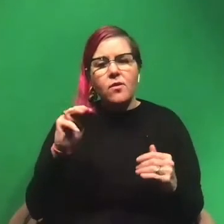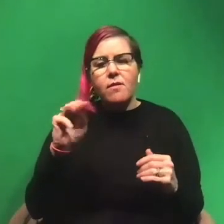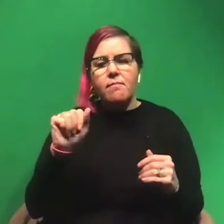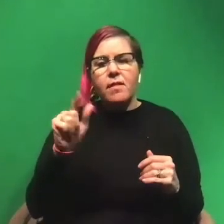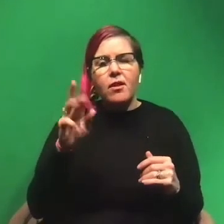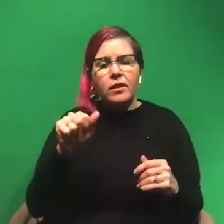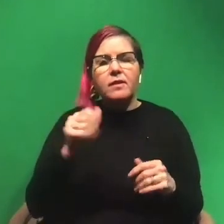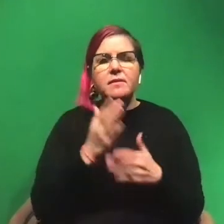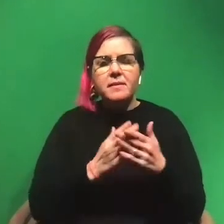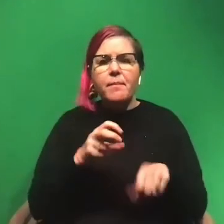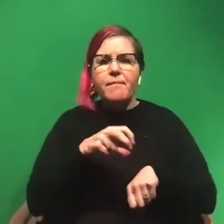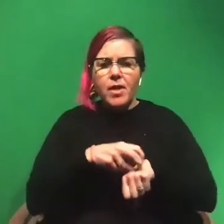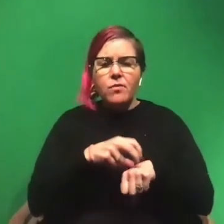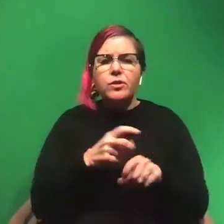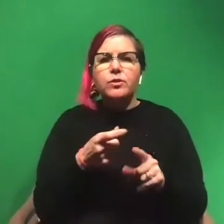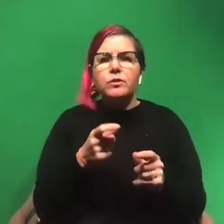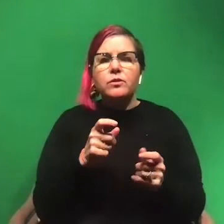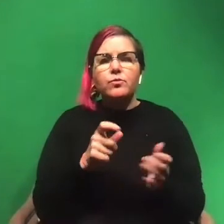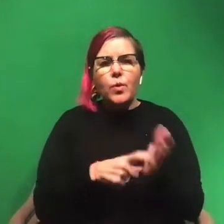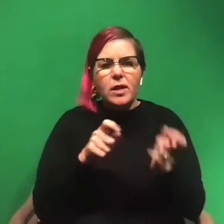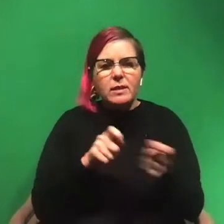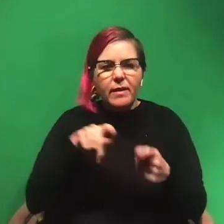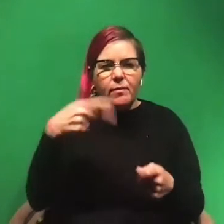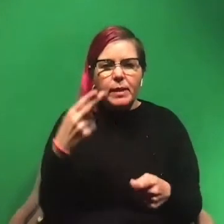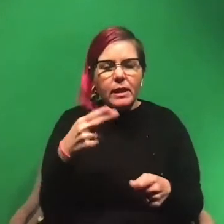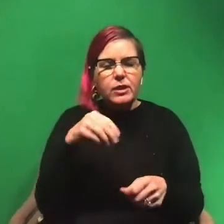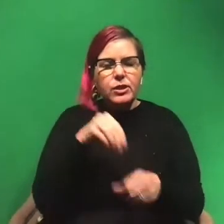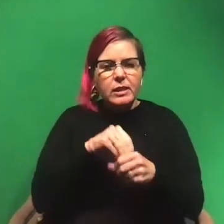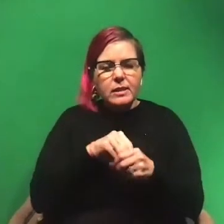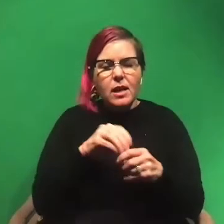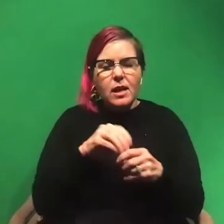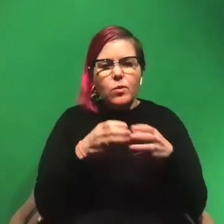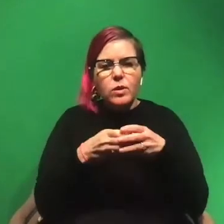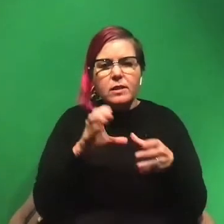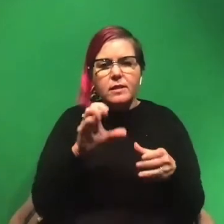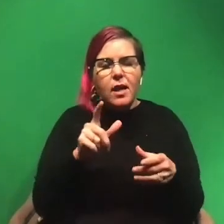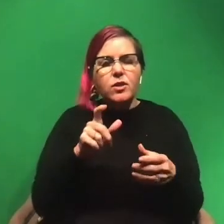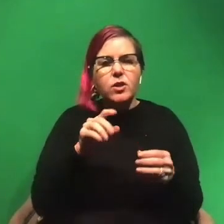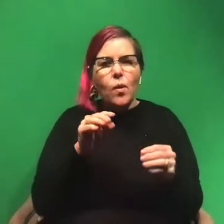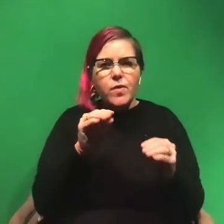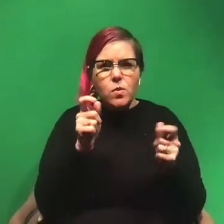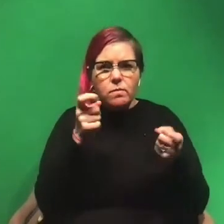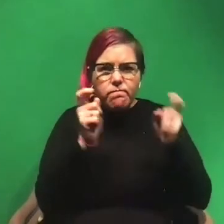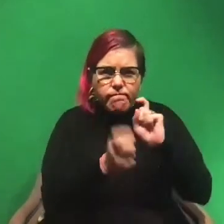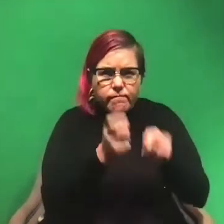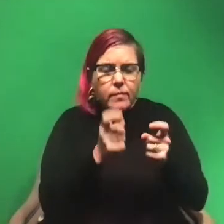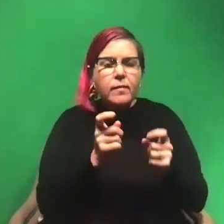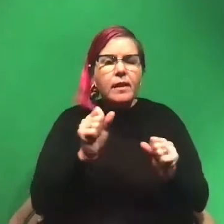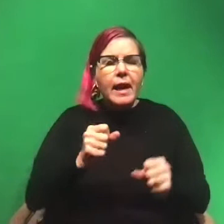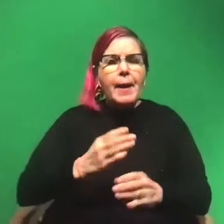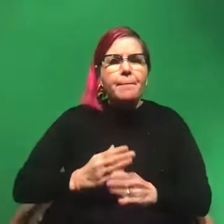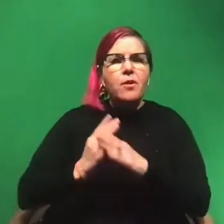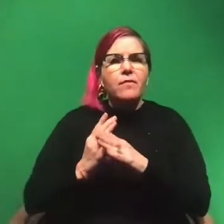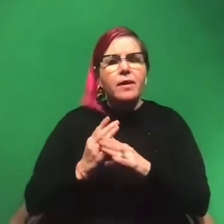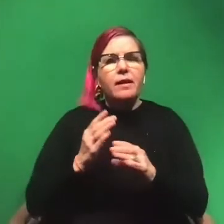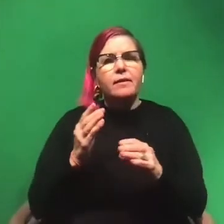viruses require specific pHs in the endosomes in our cells. So if you start messing up with that, you can prevent certain steps in